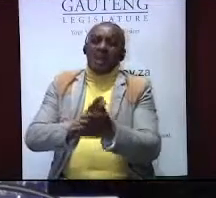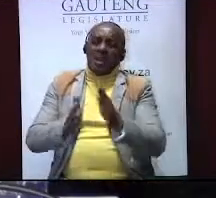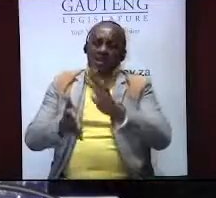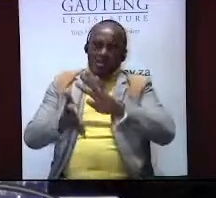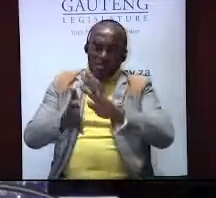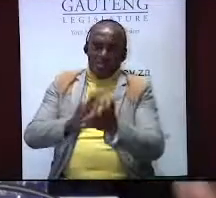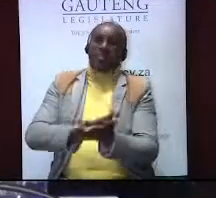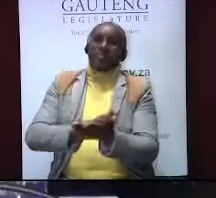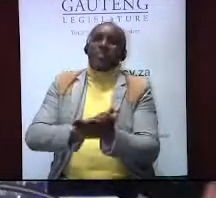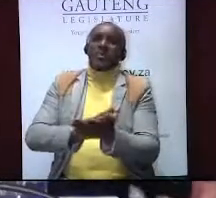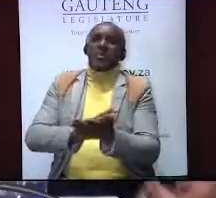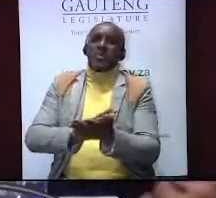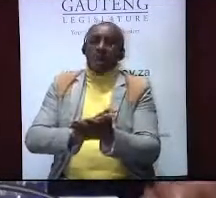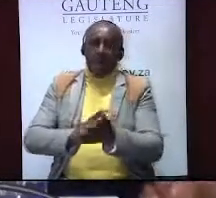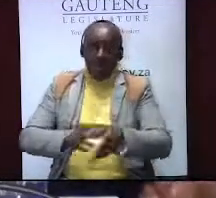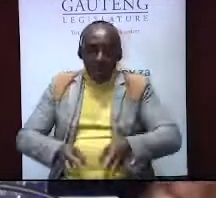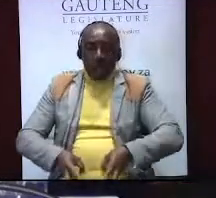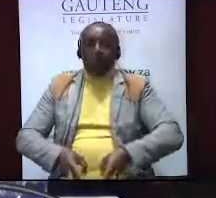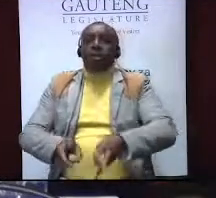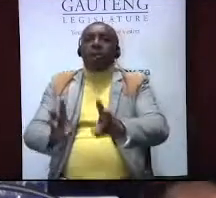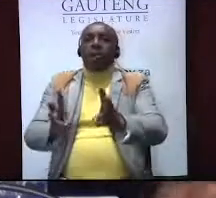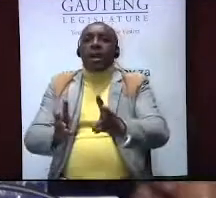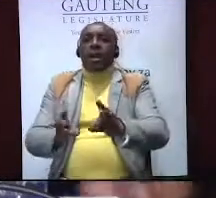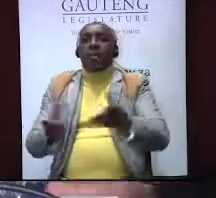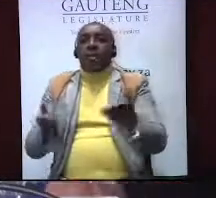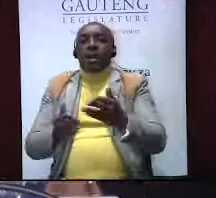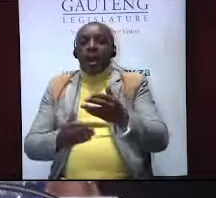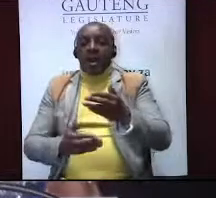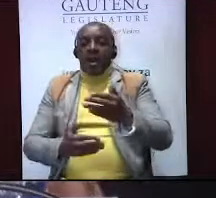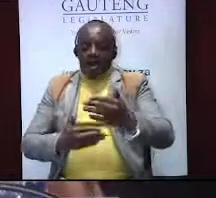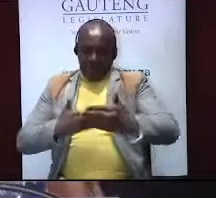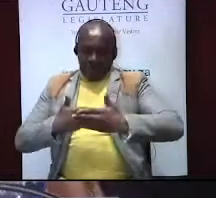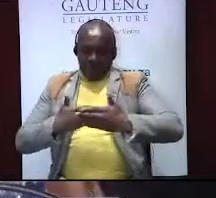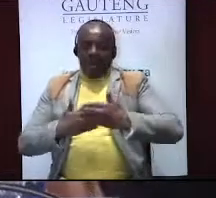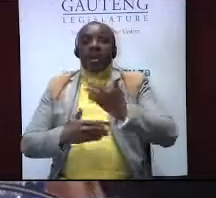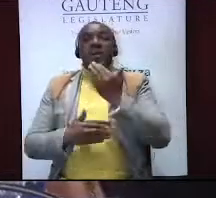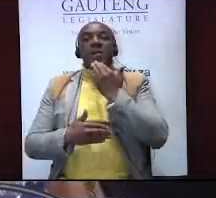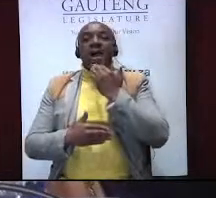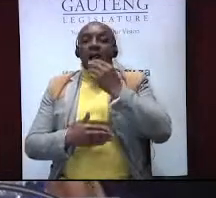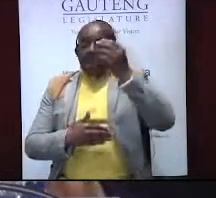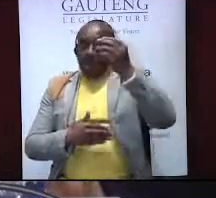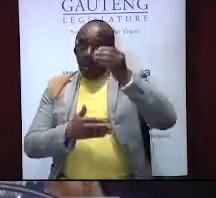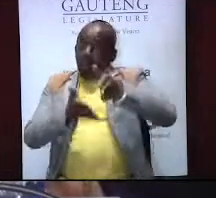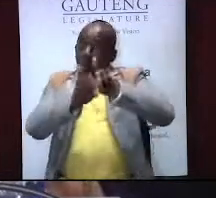know, way in the eyes of the Lord.